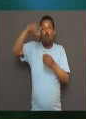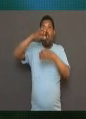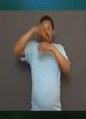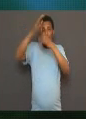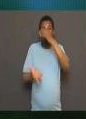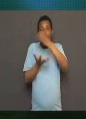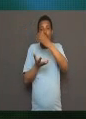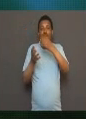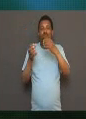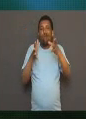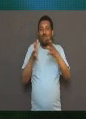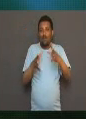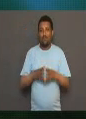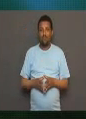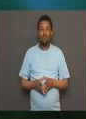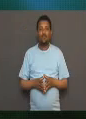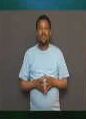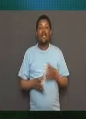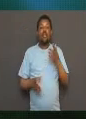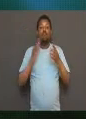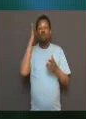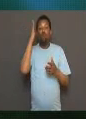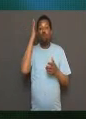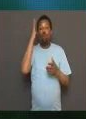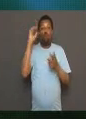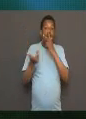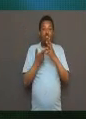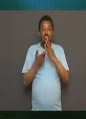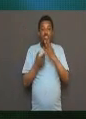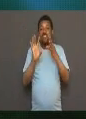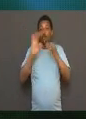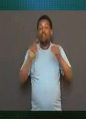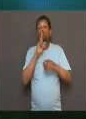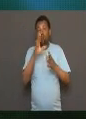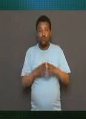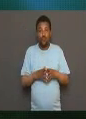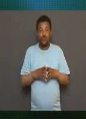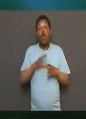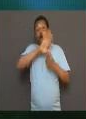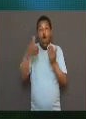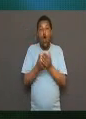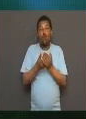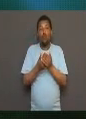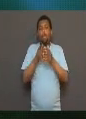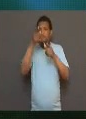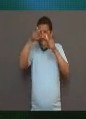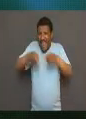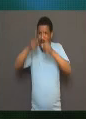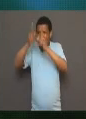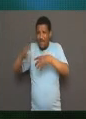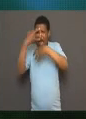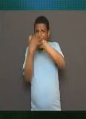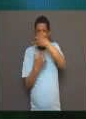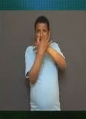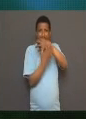increase polewards from the equator. The third statement is true.